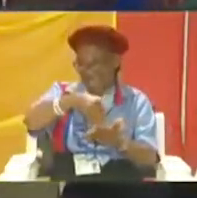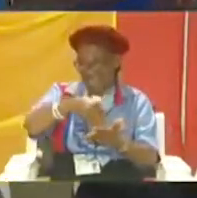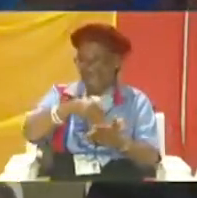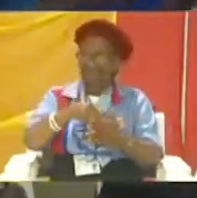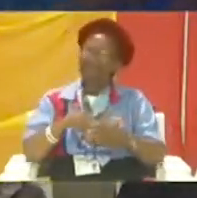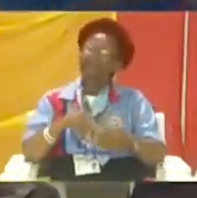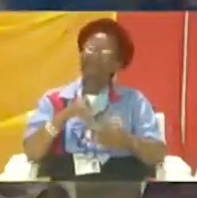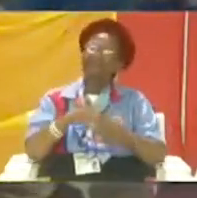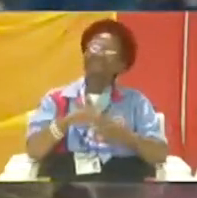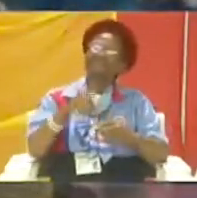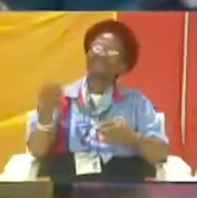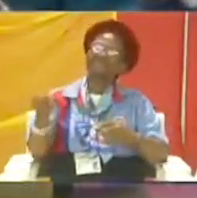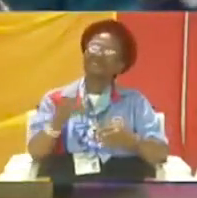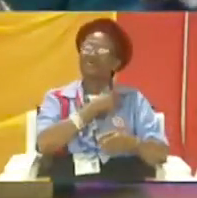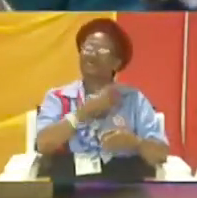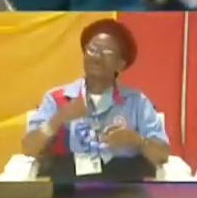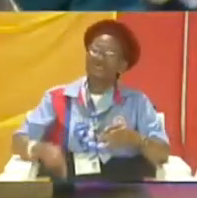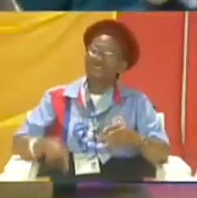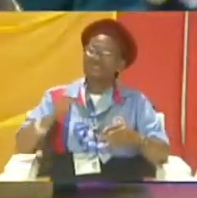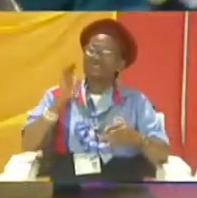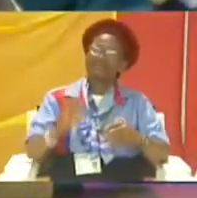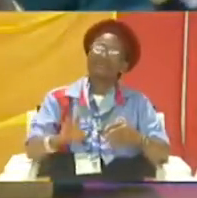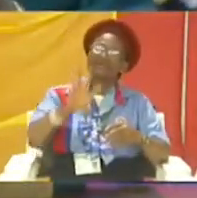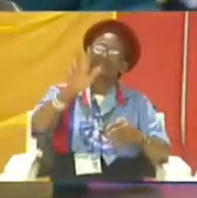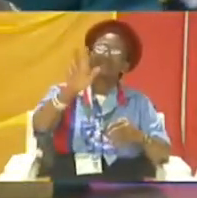In 2 Kings chapter 3 from verse 11 to